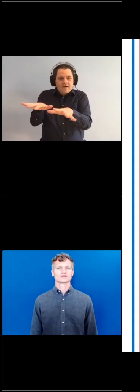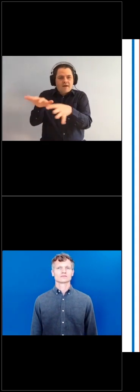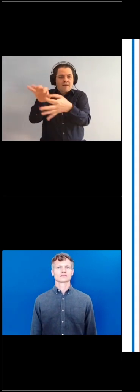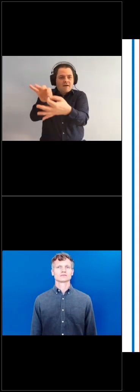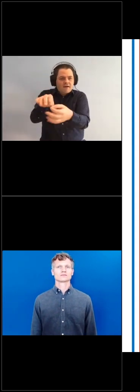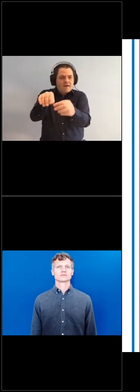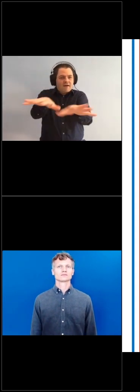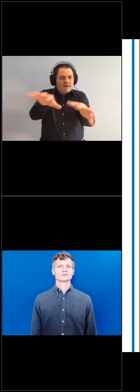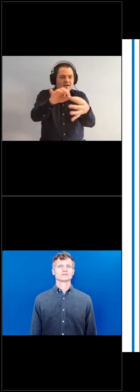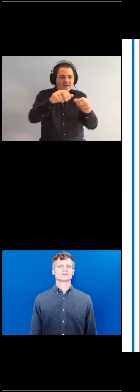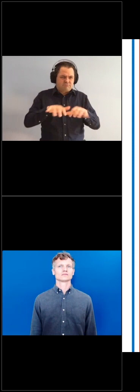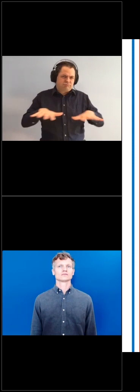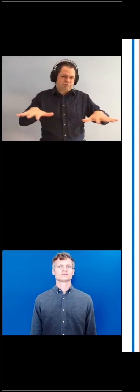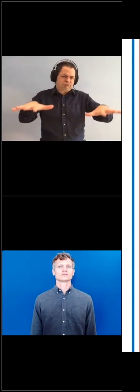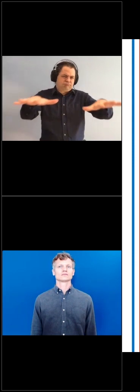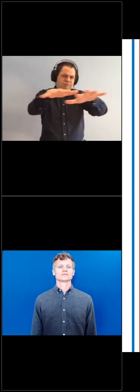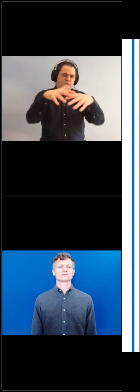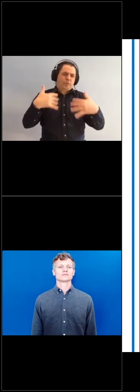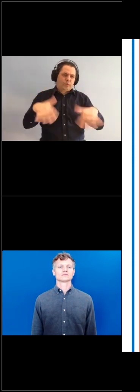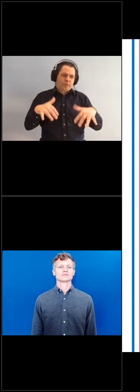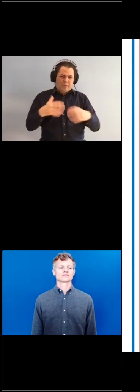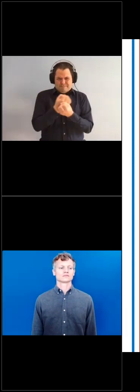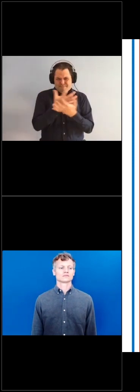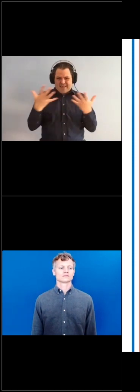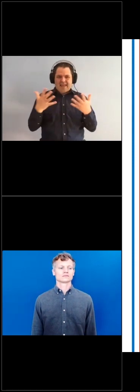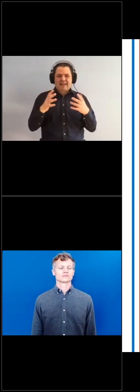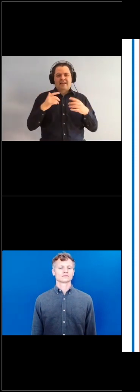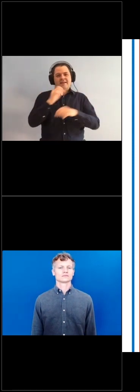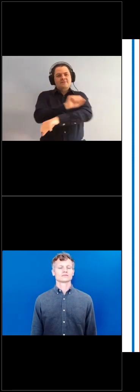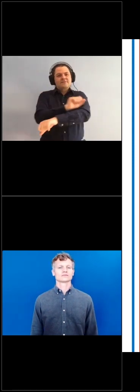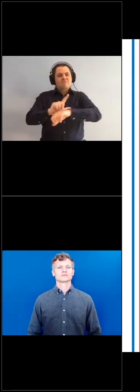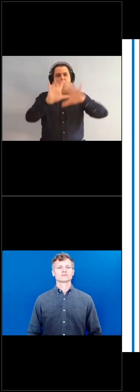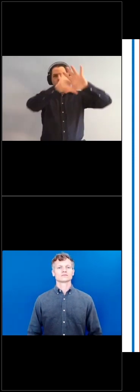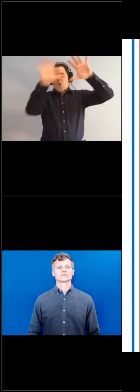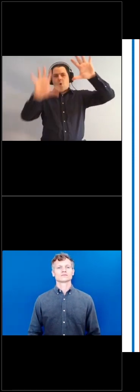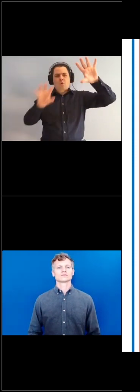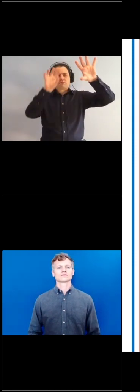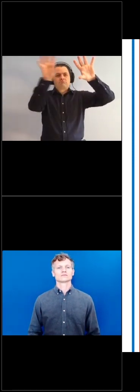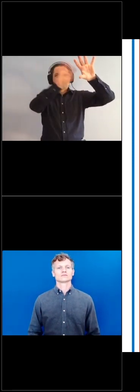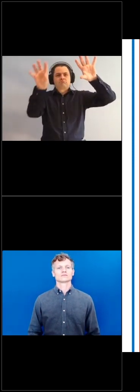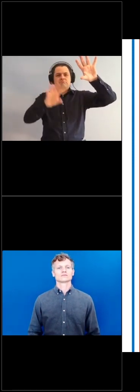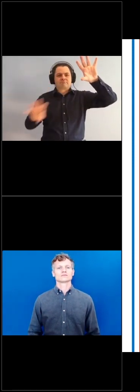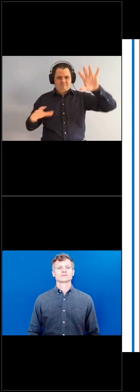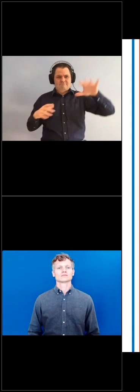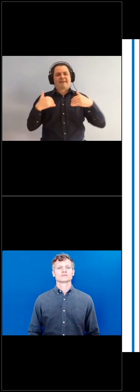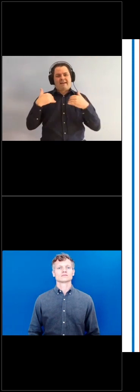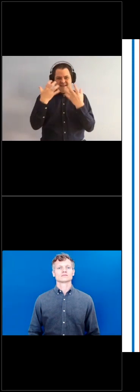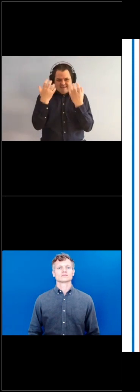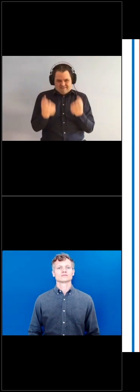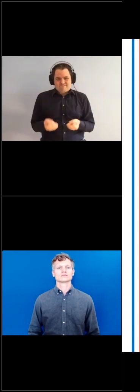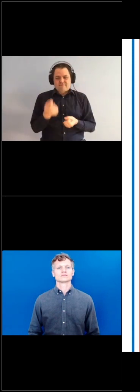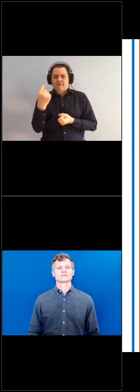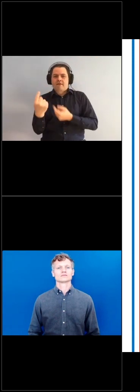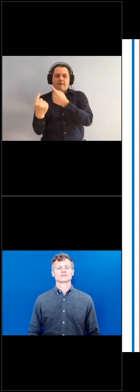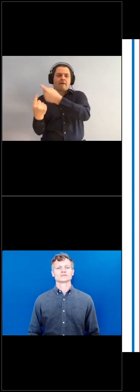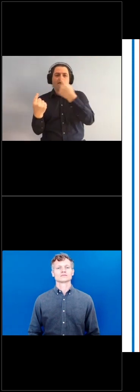possible. These OPDs have representation in all the different districts, so that way we can reach